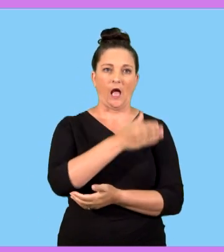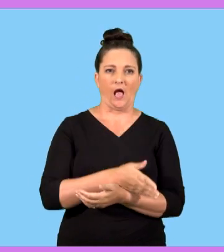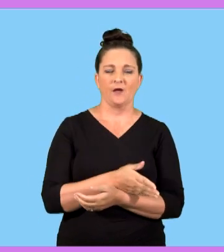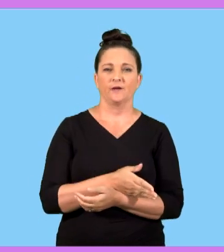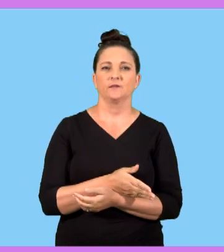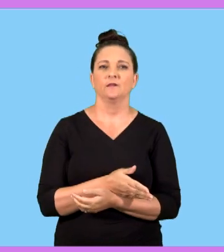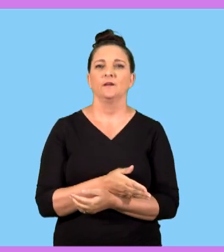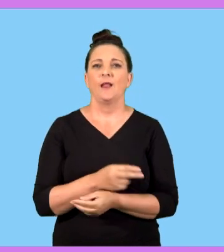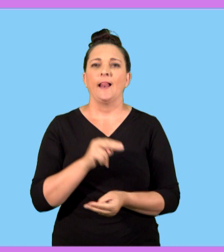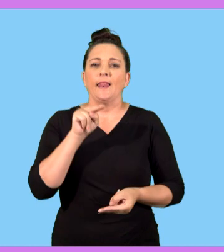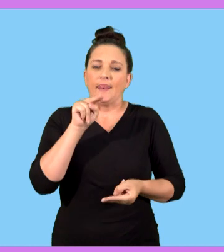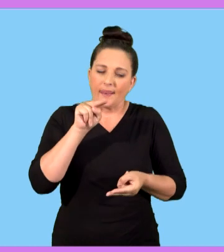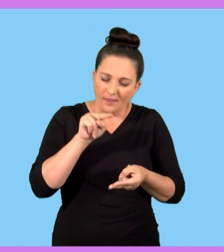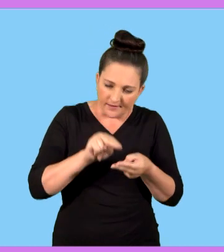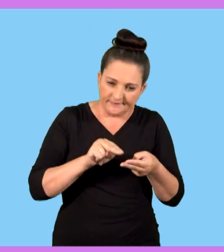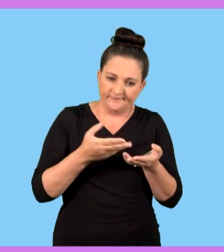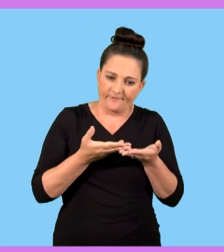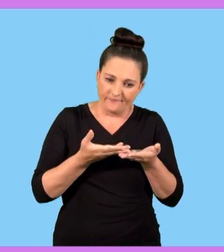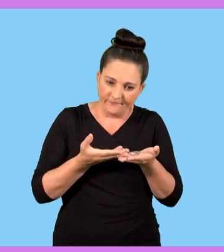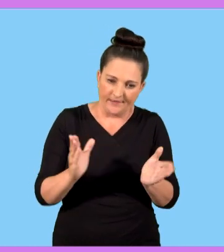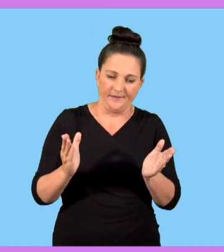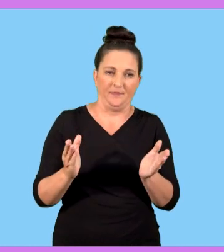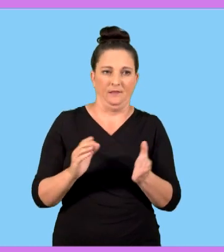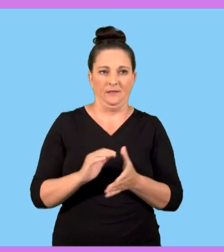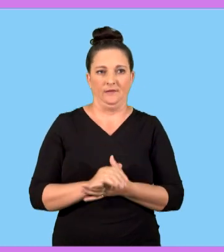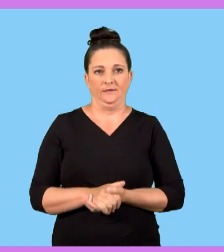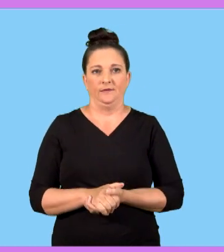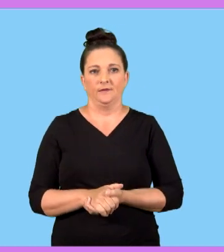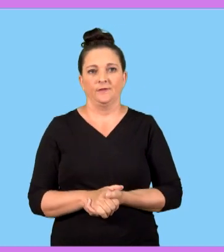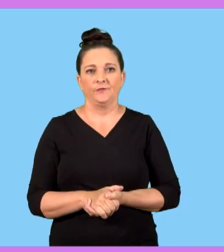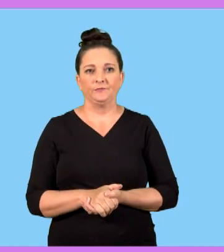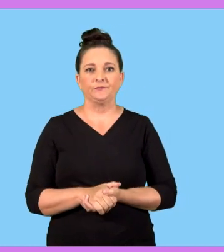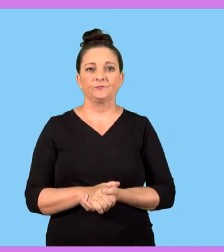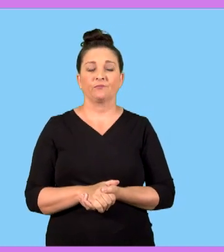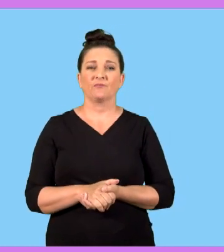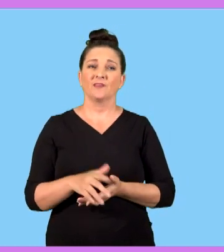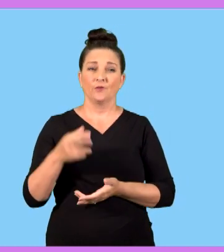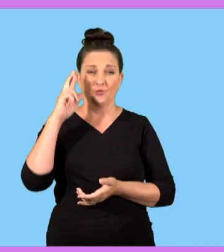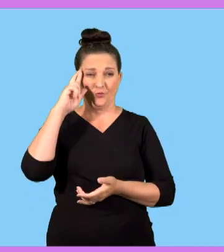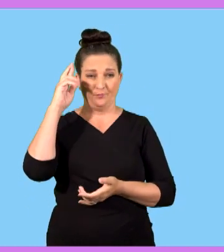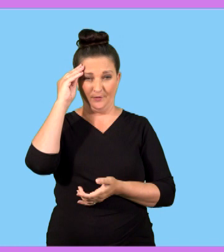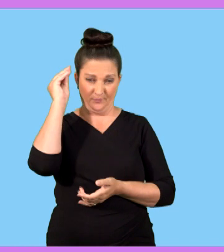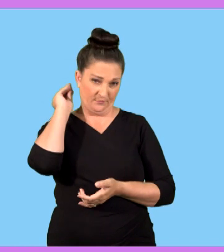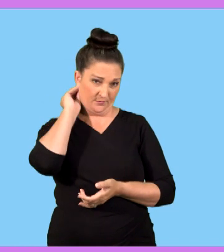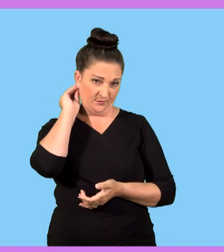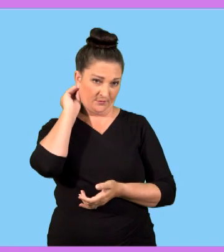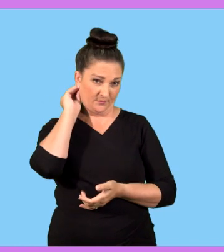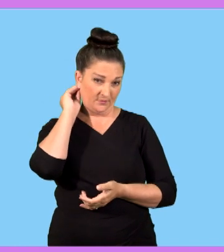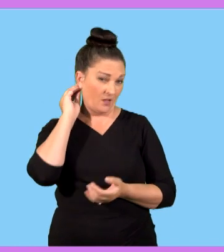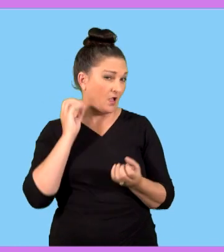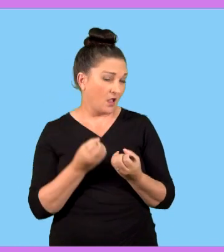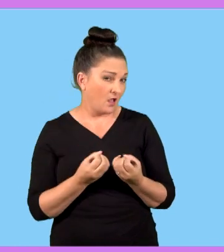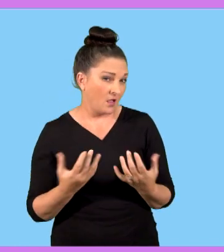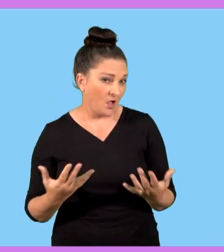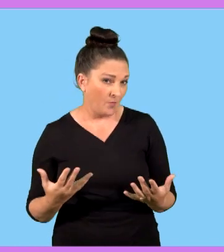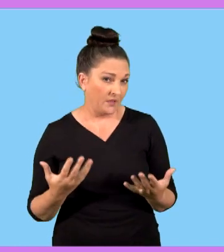seats. Right? The side with the least number of available seats. Remember here, we said